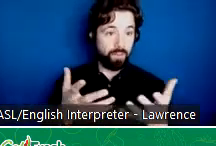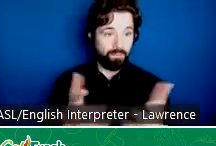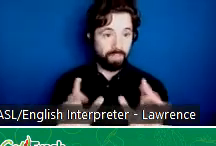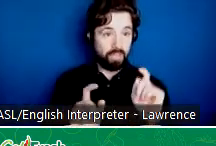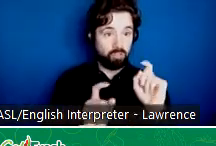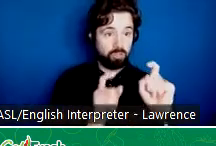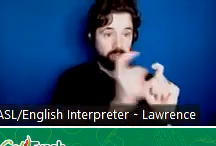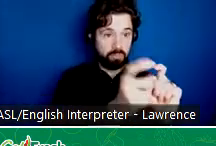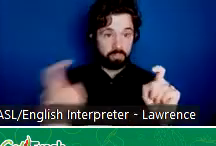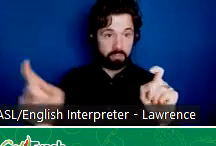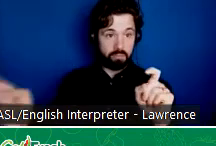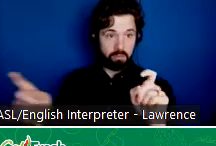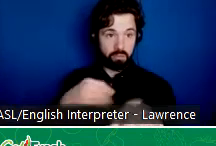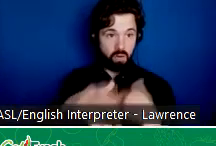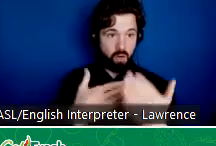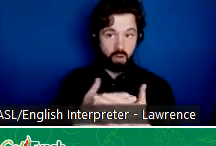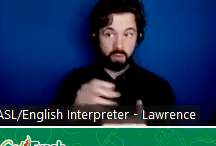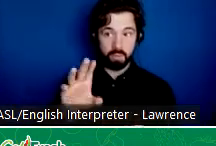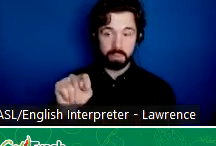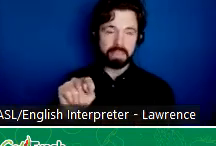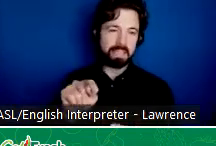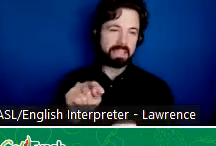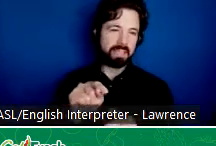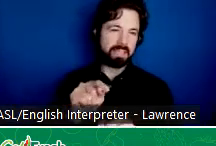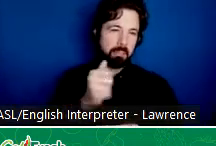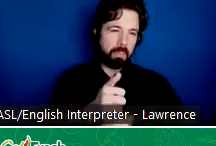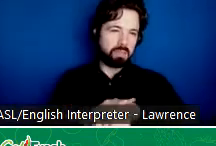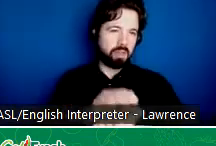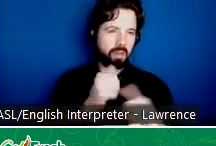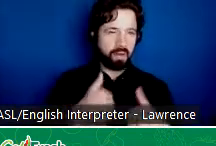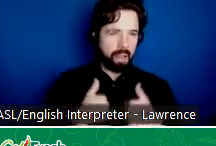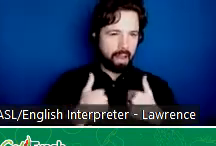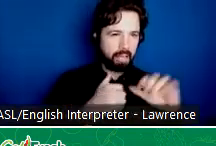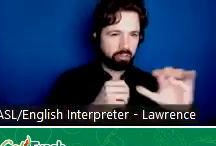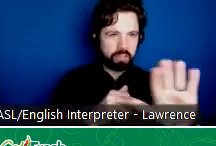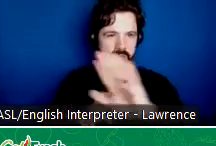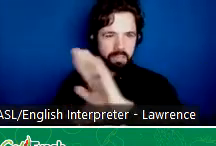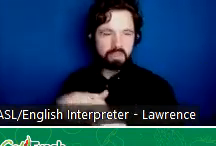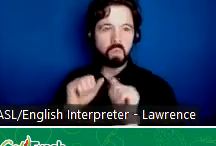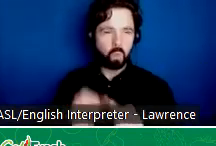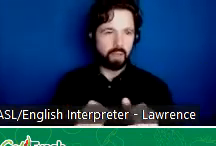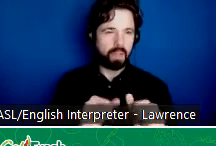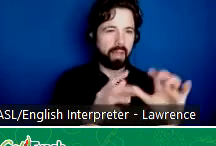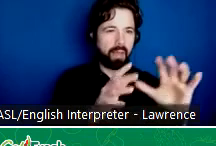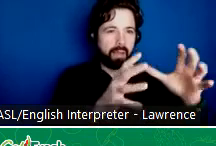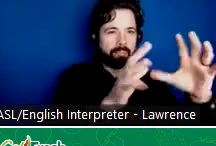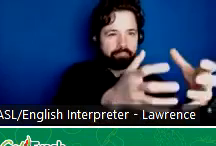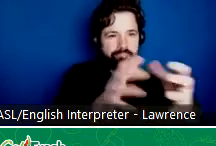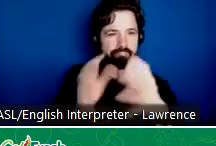issuances based on addresses, we may be able to get county specific